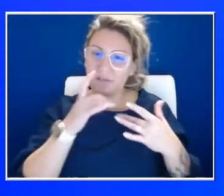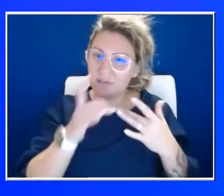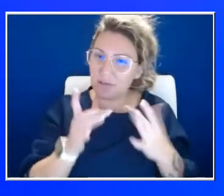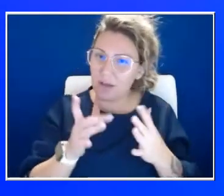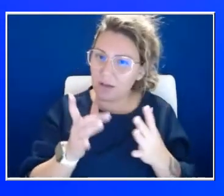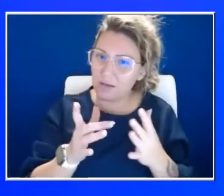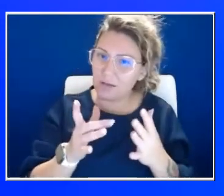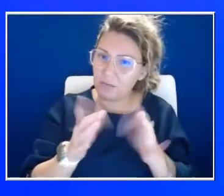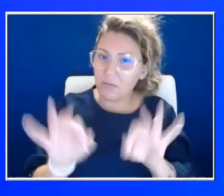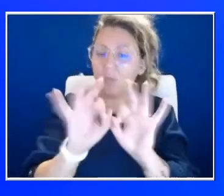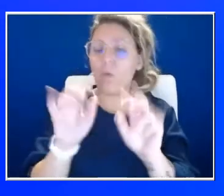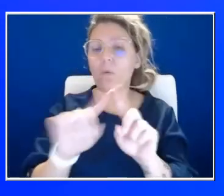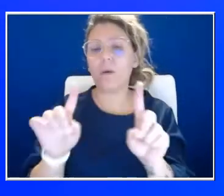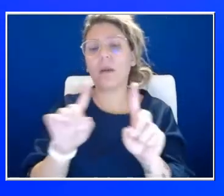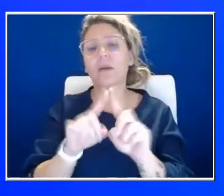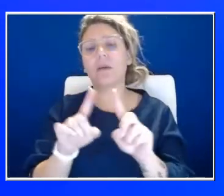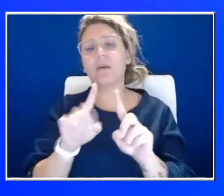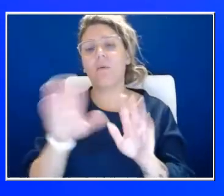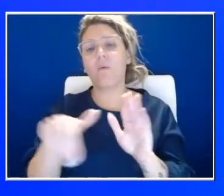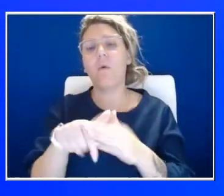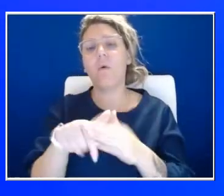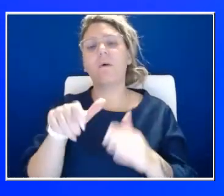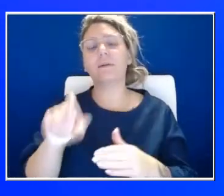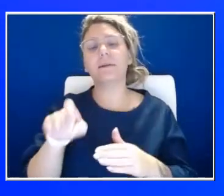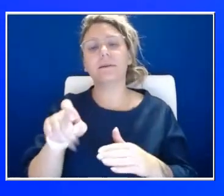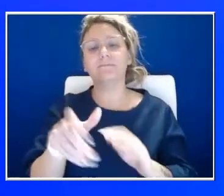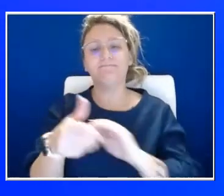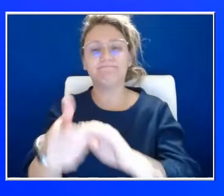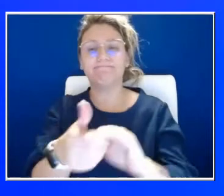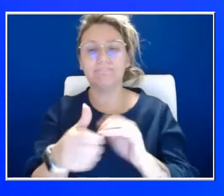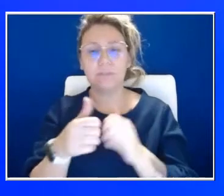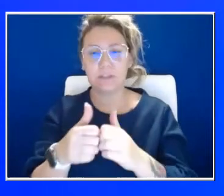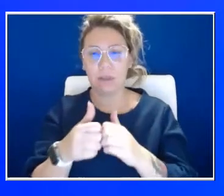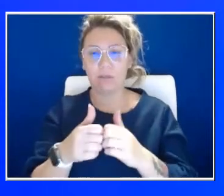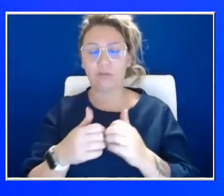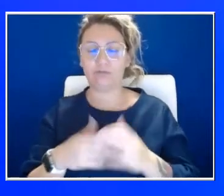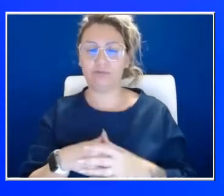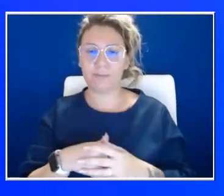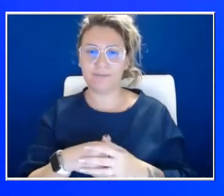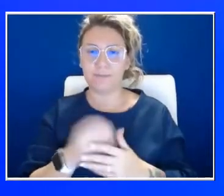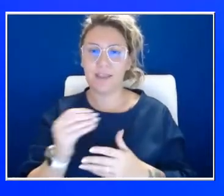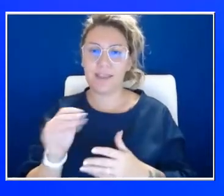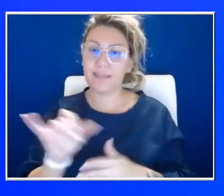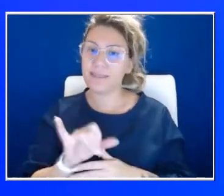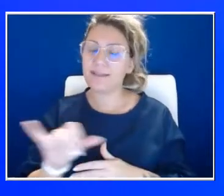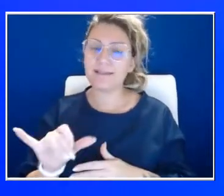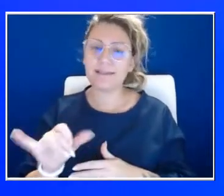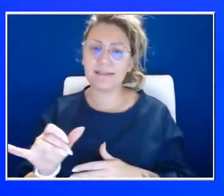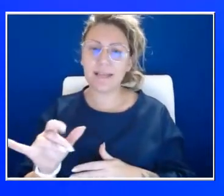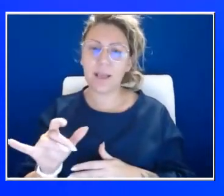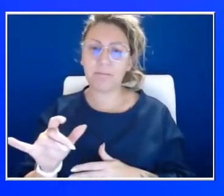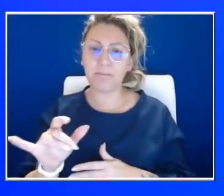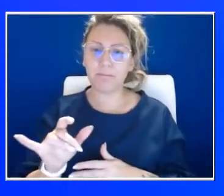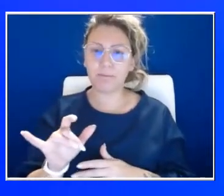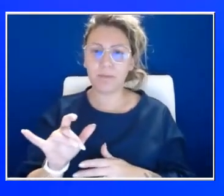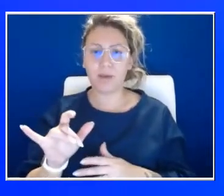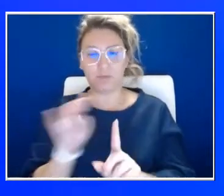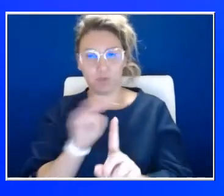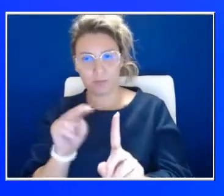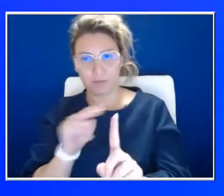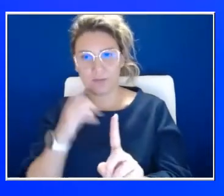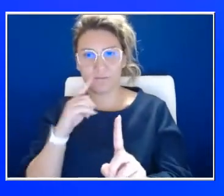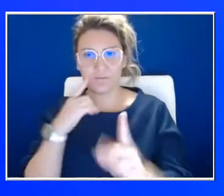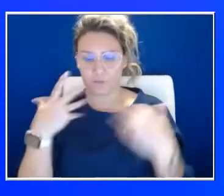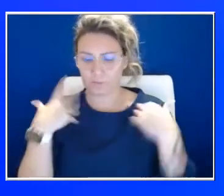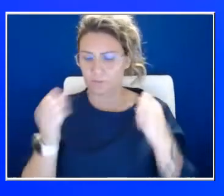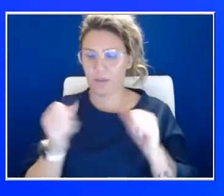I think we all need to work together on this. And I think if we all have the same vision of the health and safety of the athlete, I tell my students that I see